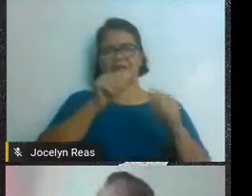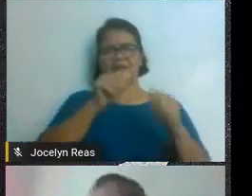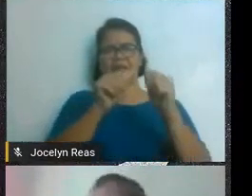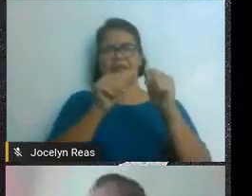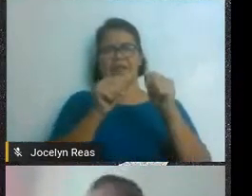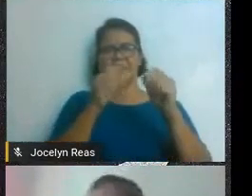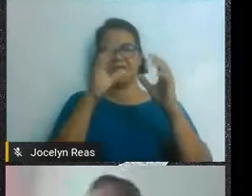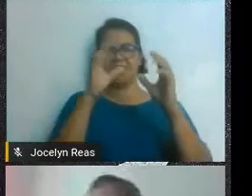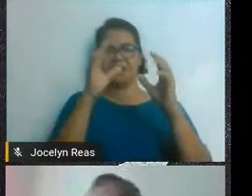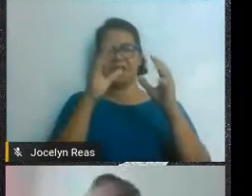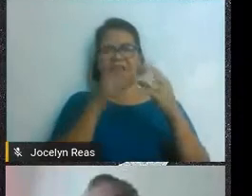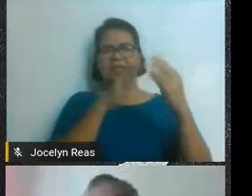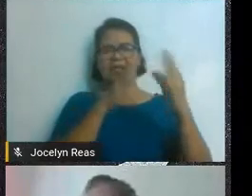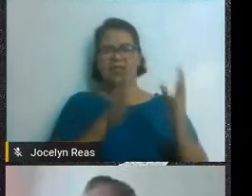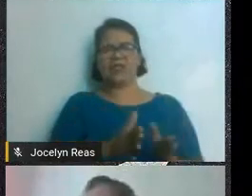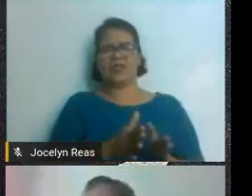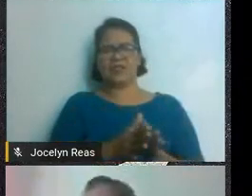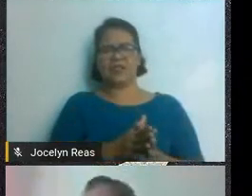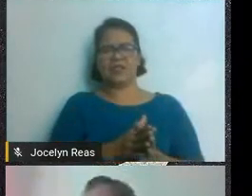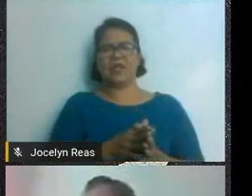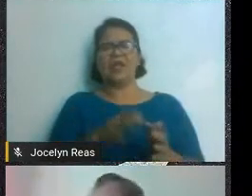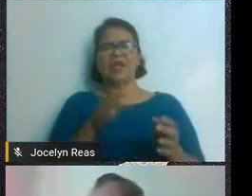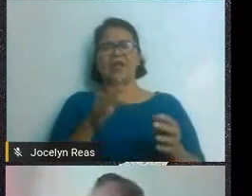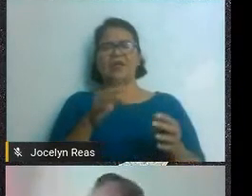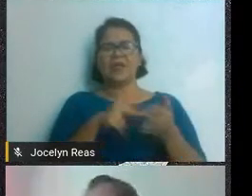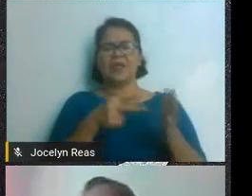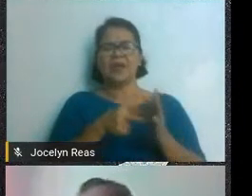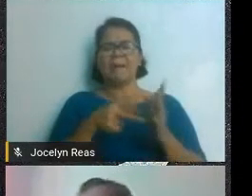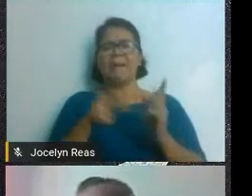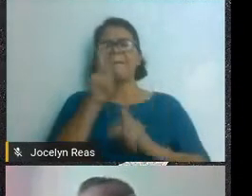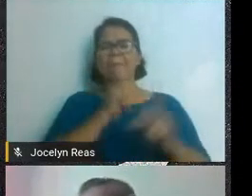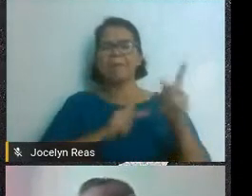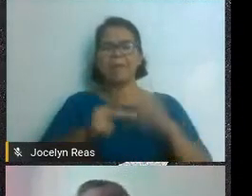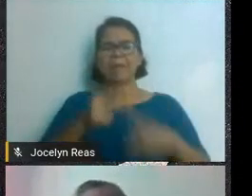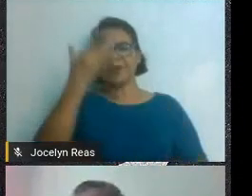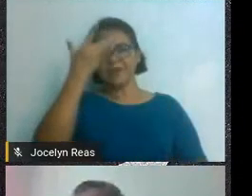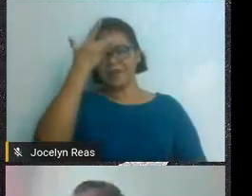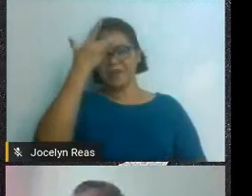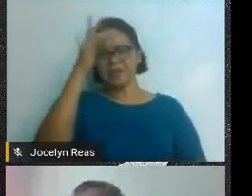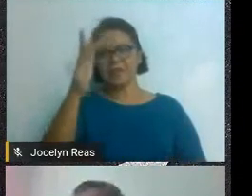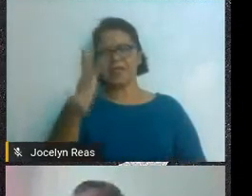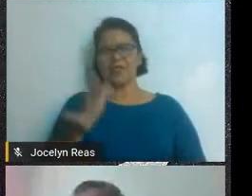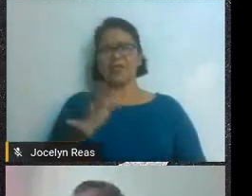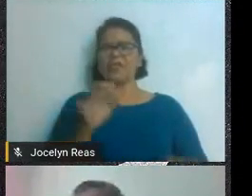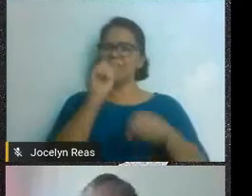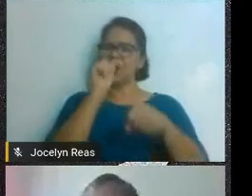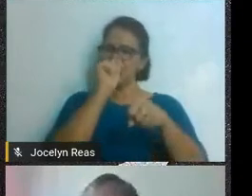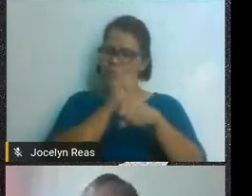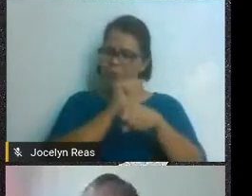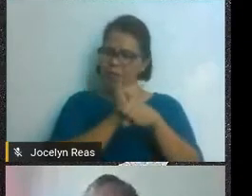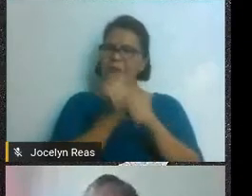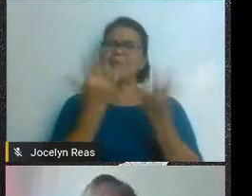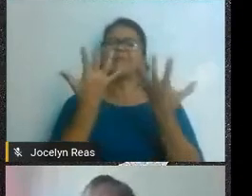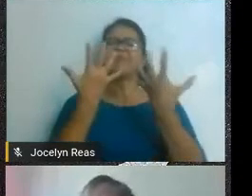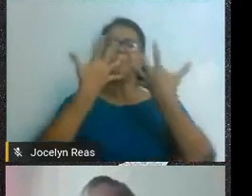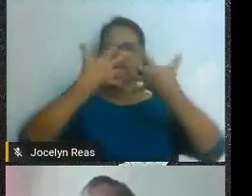people smart. Kilala mo yung iba. You can work harmoniously with others. Naiintindihan mo